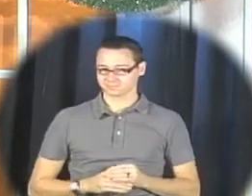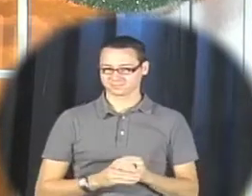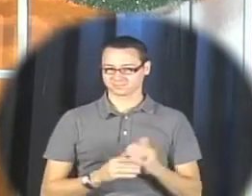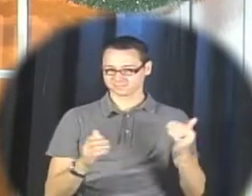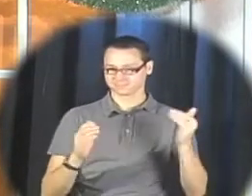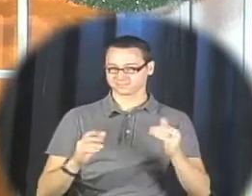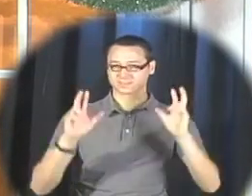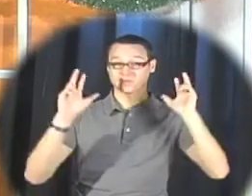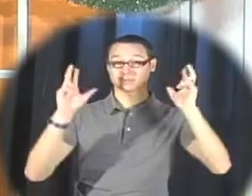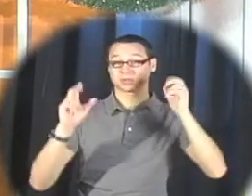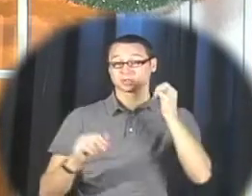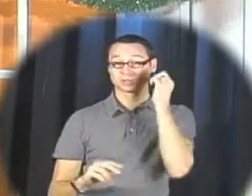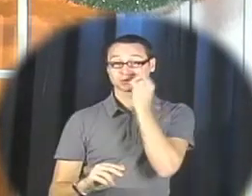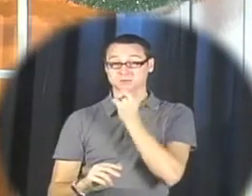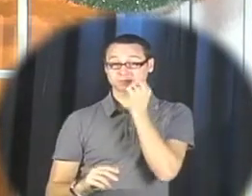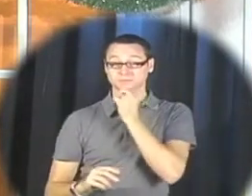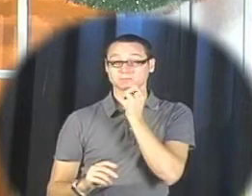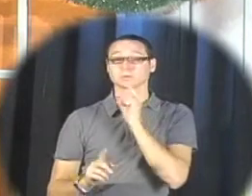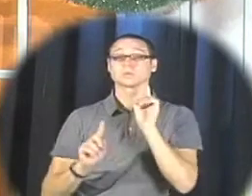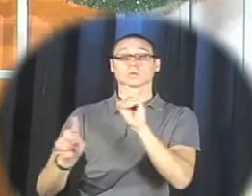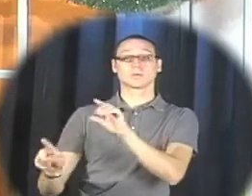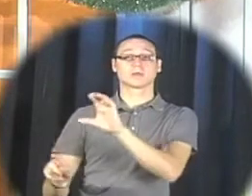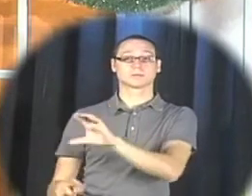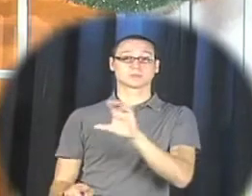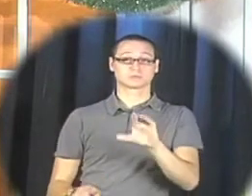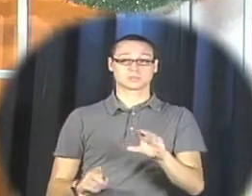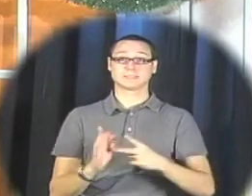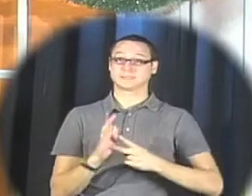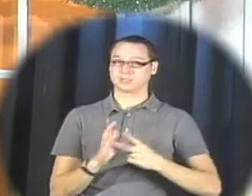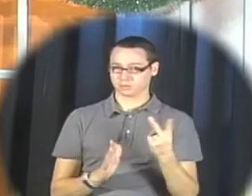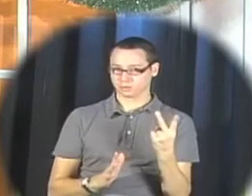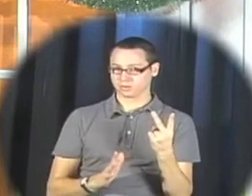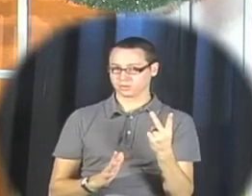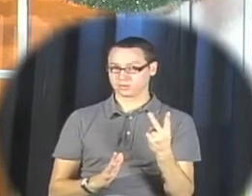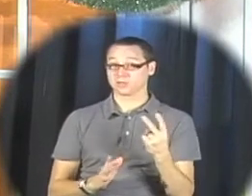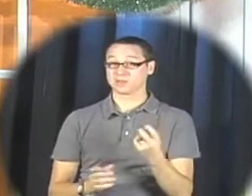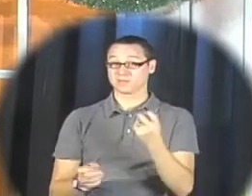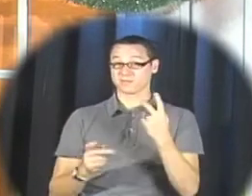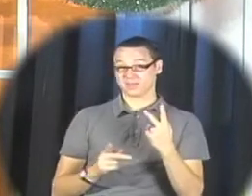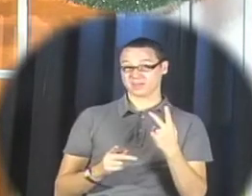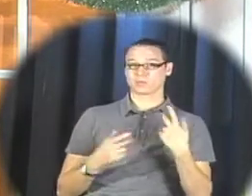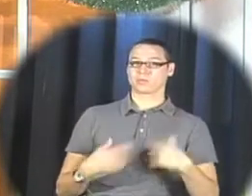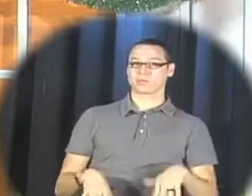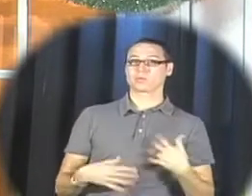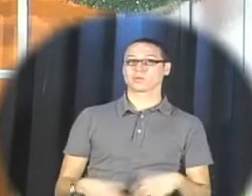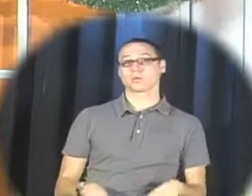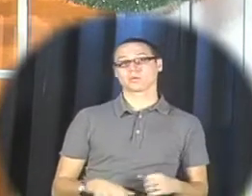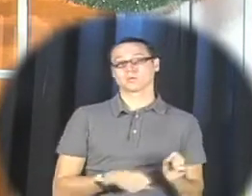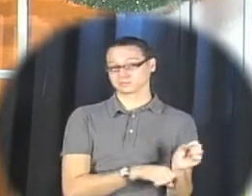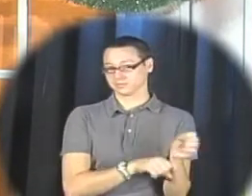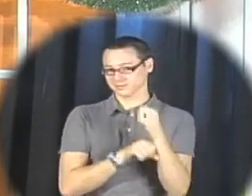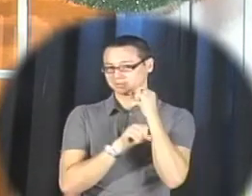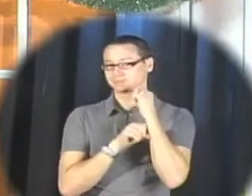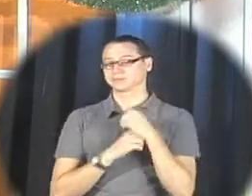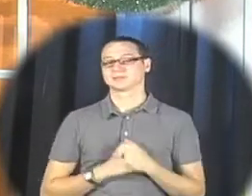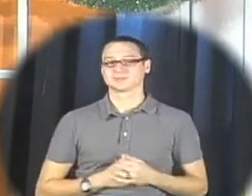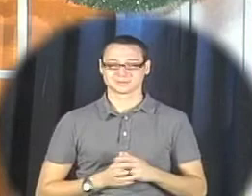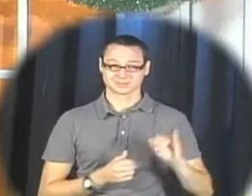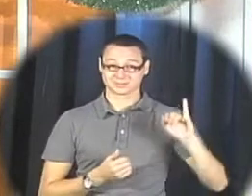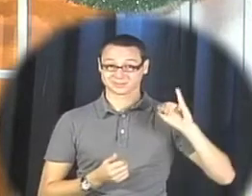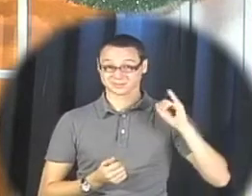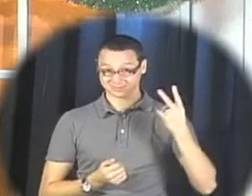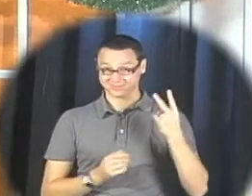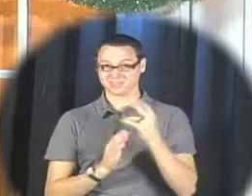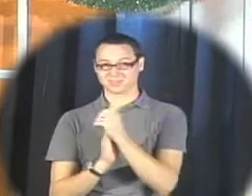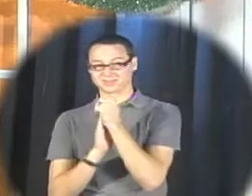action, our Lady Braves traveled to Cypress Creek for a doubleheader and returned with a sweep of the Lady Bears. In JV action, the team